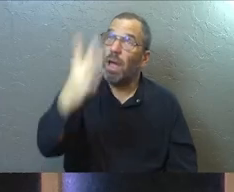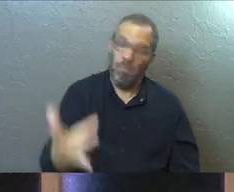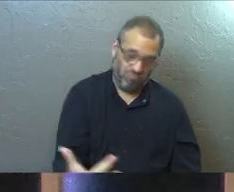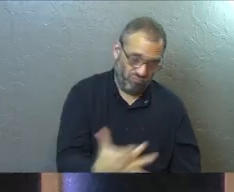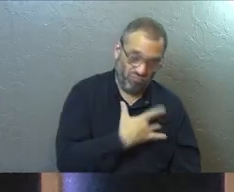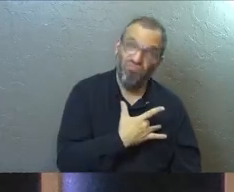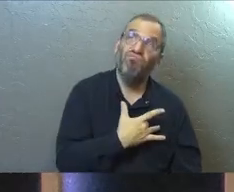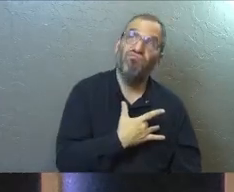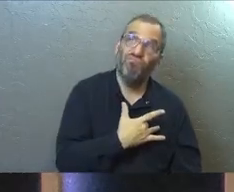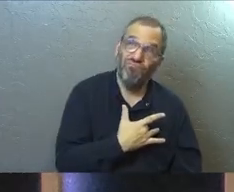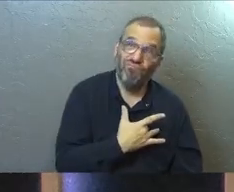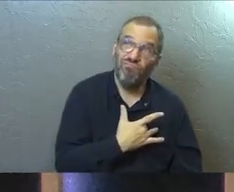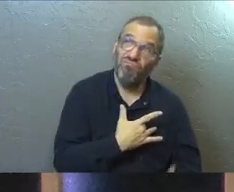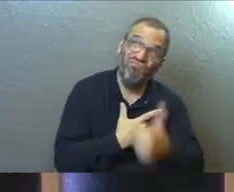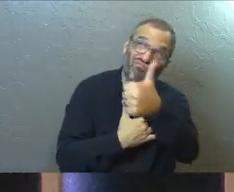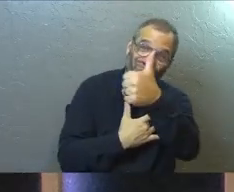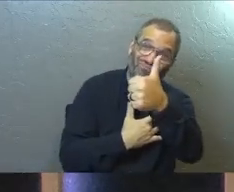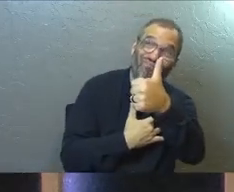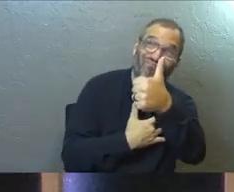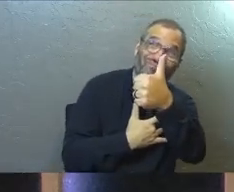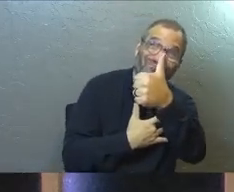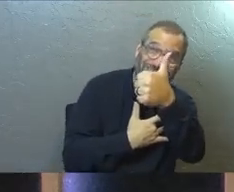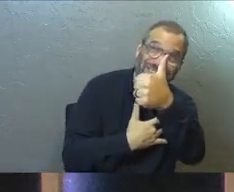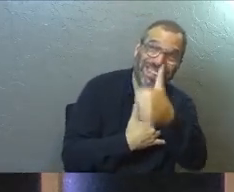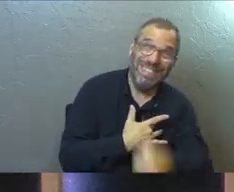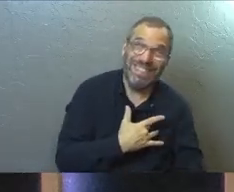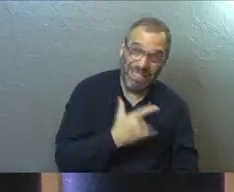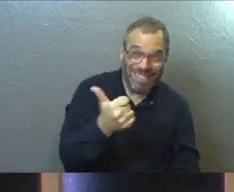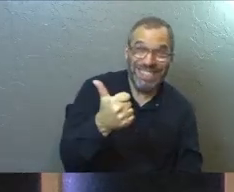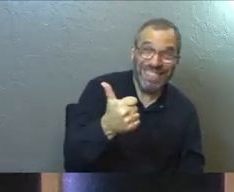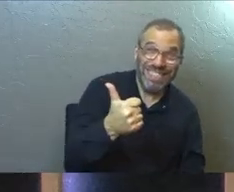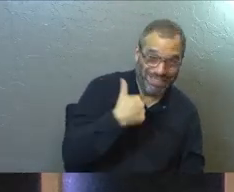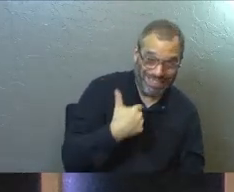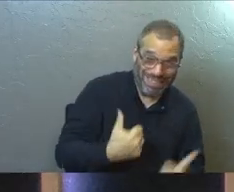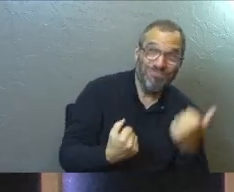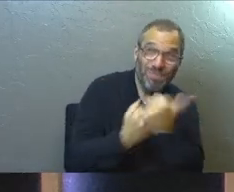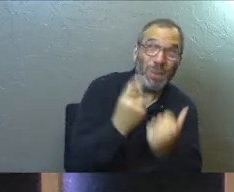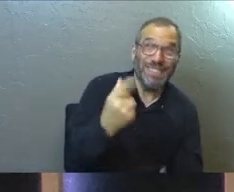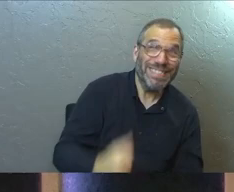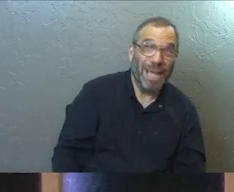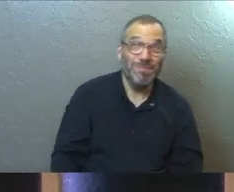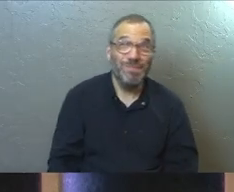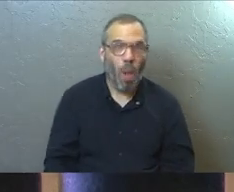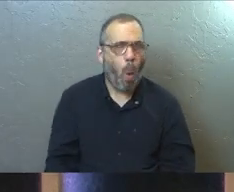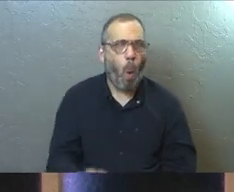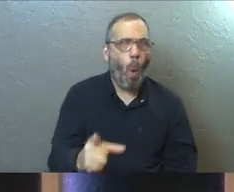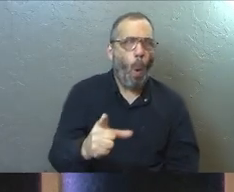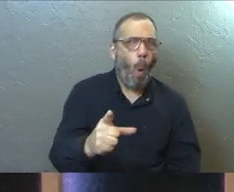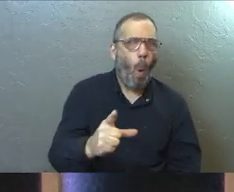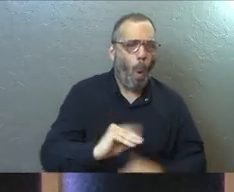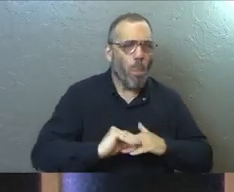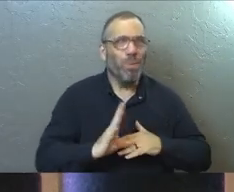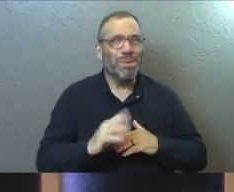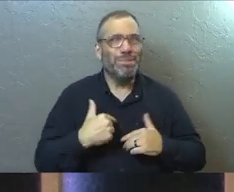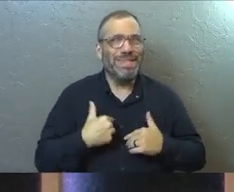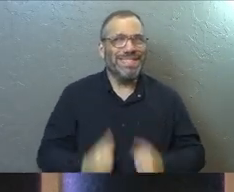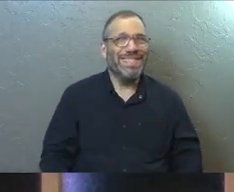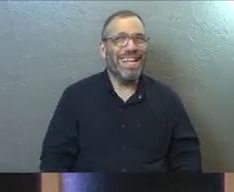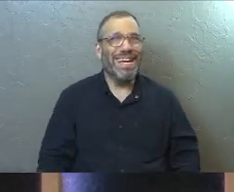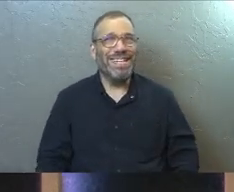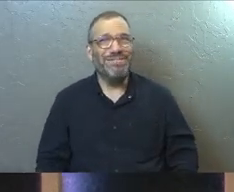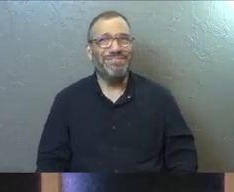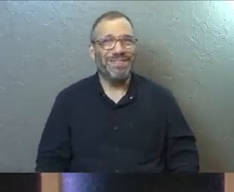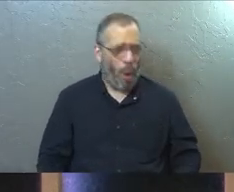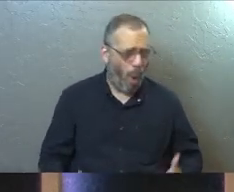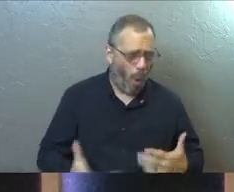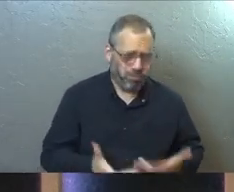me. Way to go, God. You got me on your team, dude. I bet you're really happy up there. For